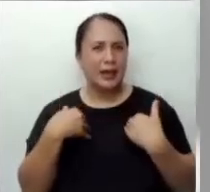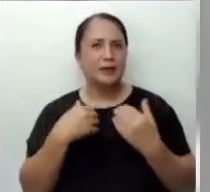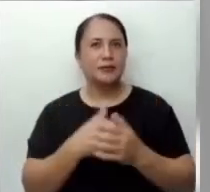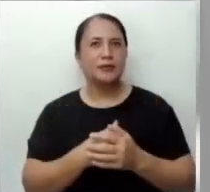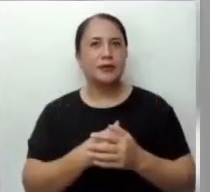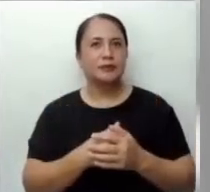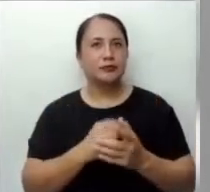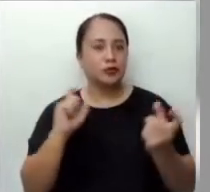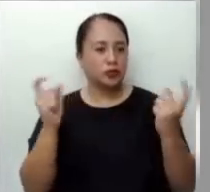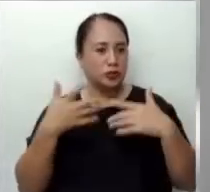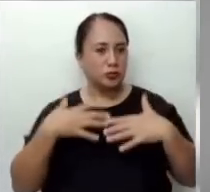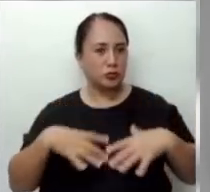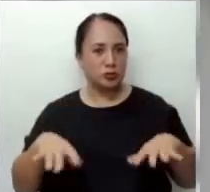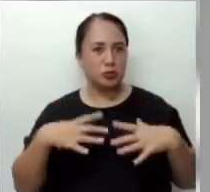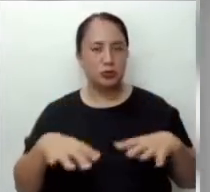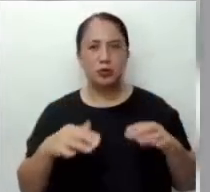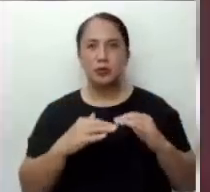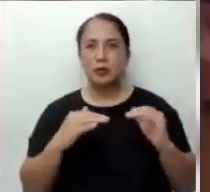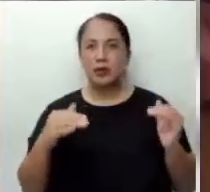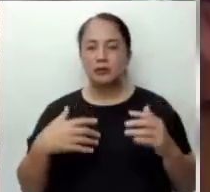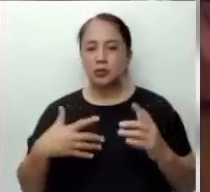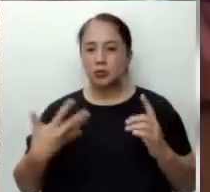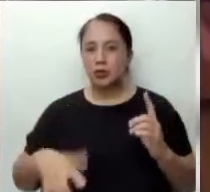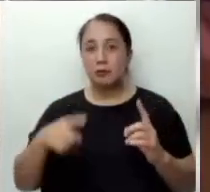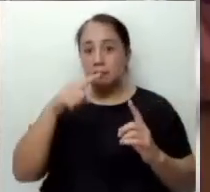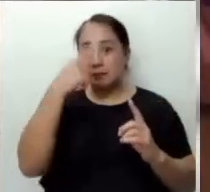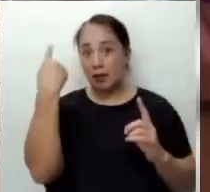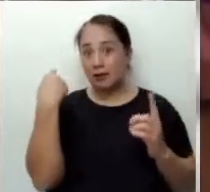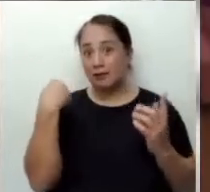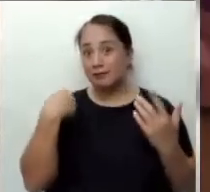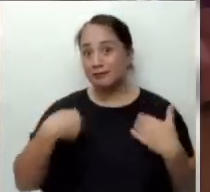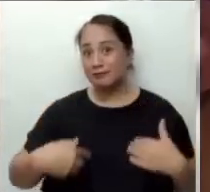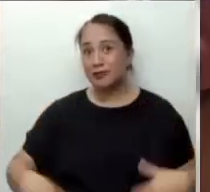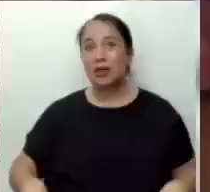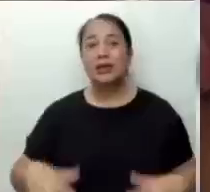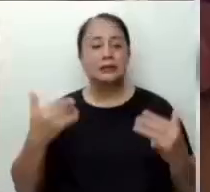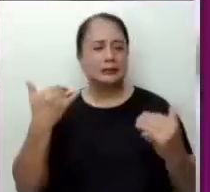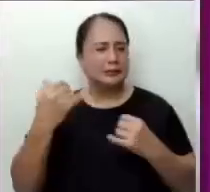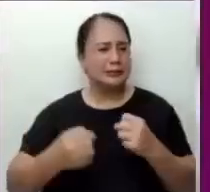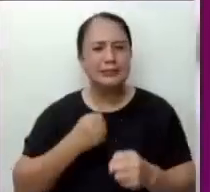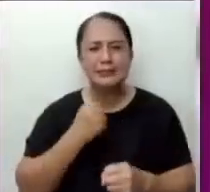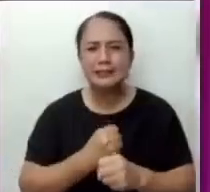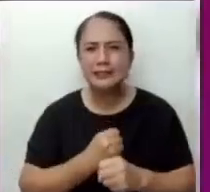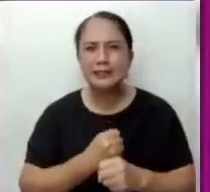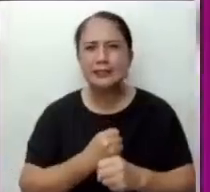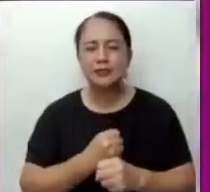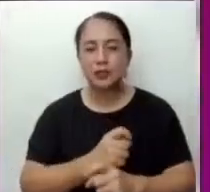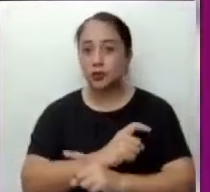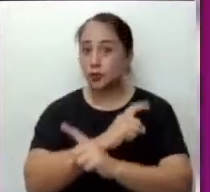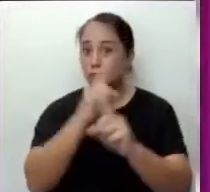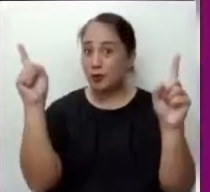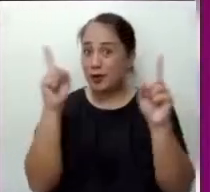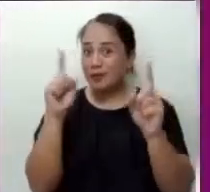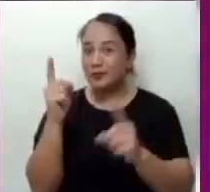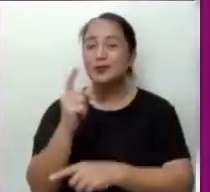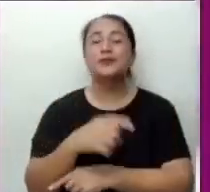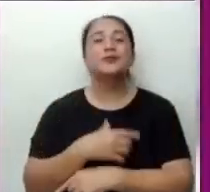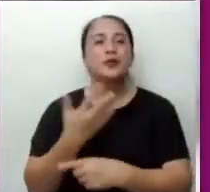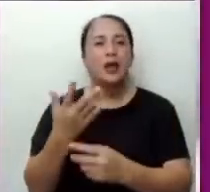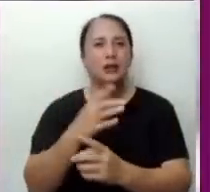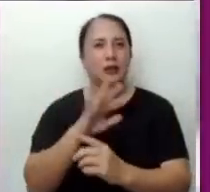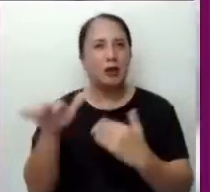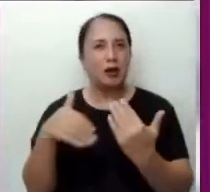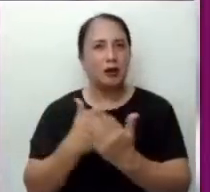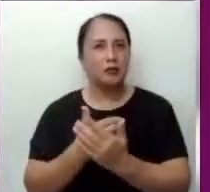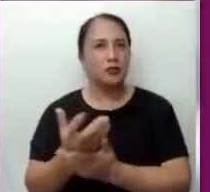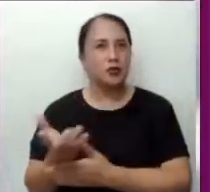an equally fab black ensemble. At ngayong taon, isusurprise niya raw ang lahat sa kanyang isusuot